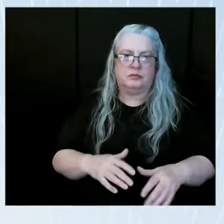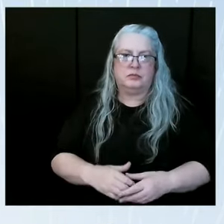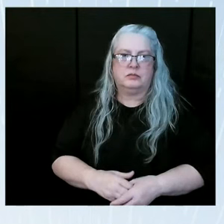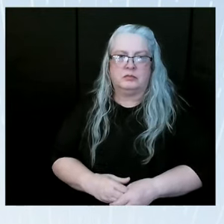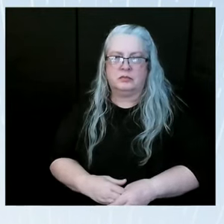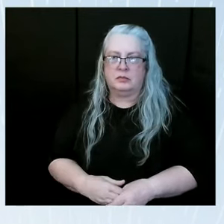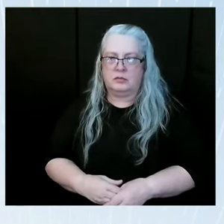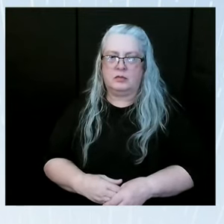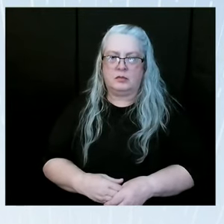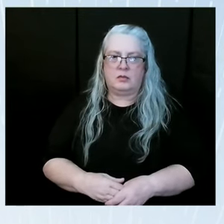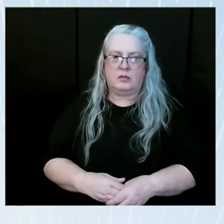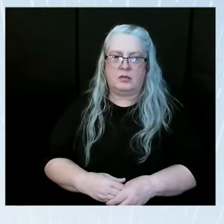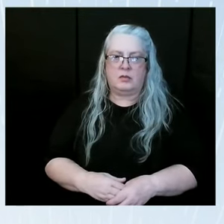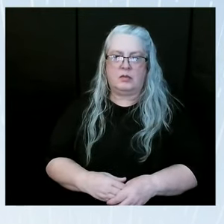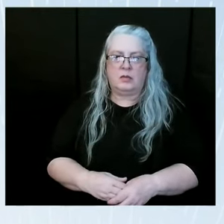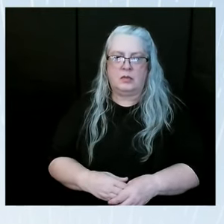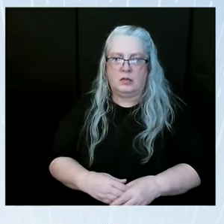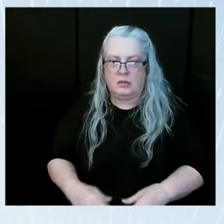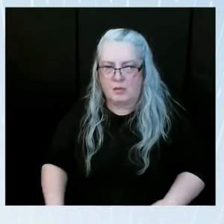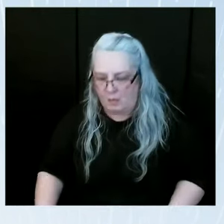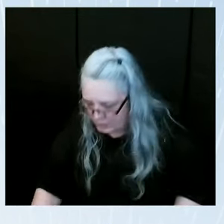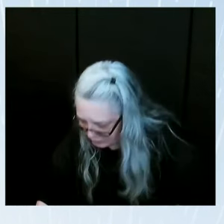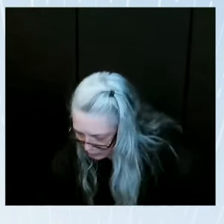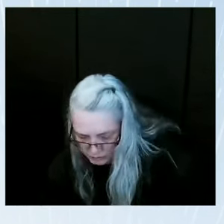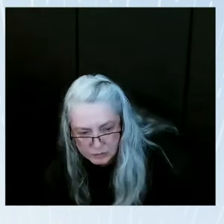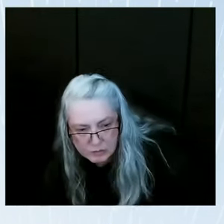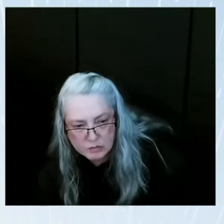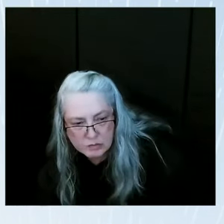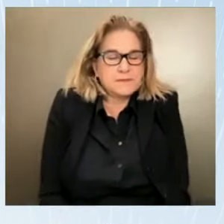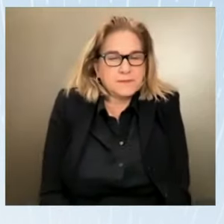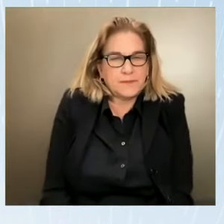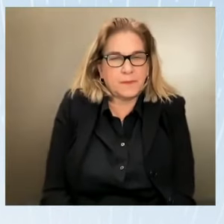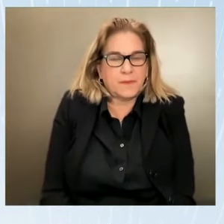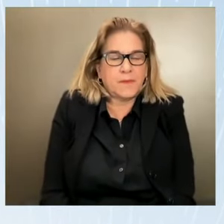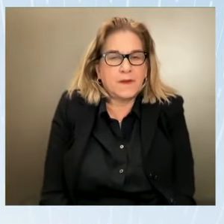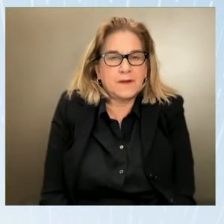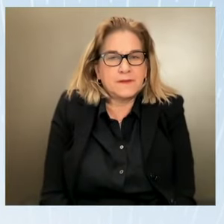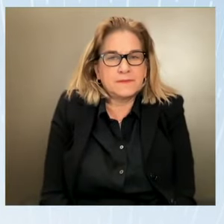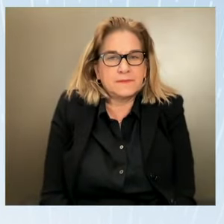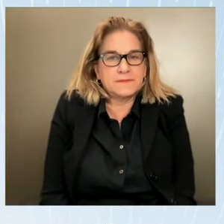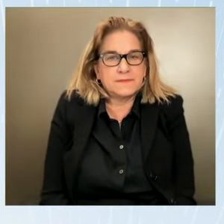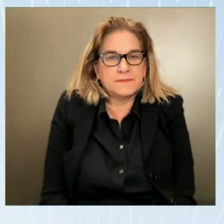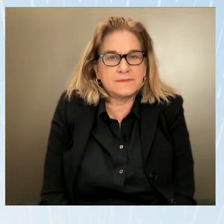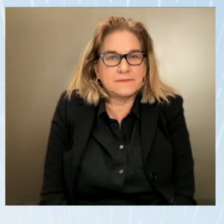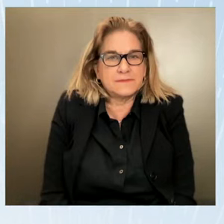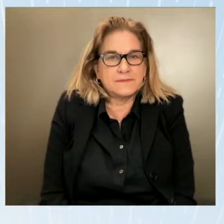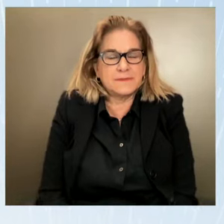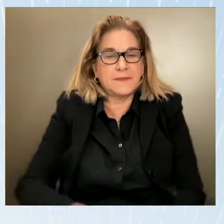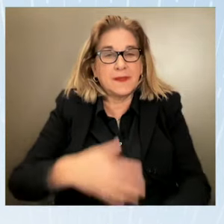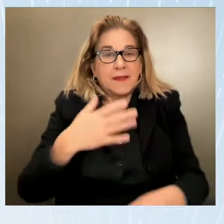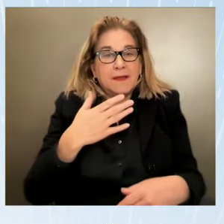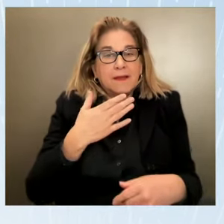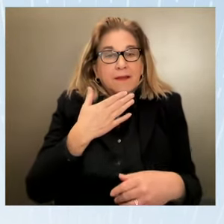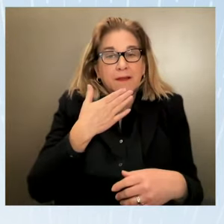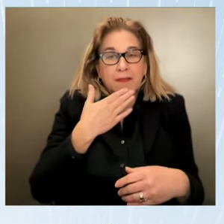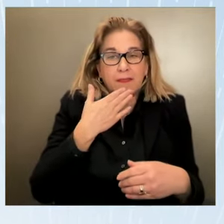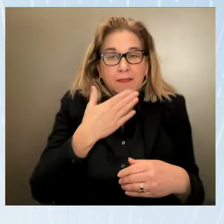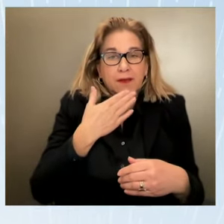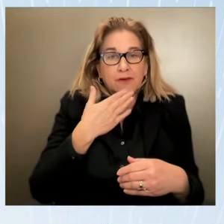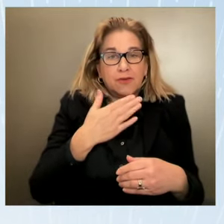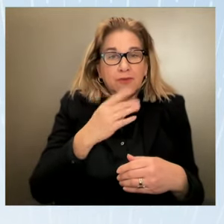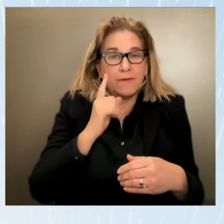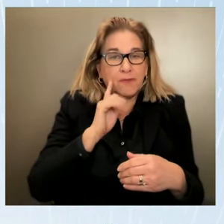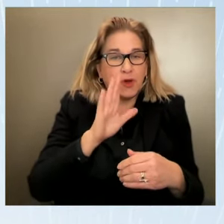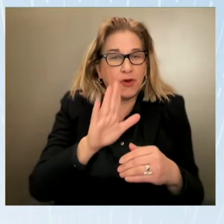education piece, I think, is critical. And thanks for the last point that you made, because I think we see when societies in other parts of the